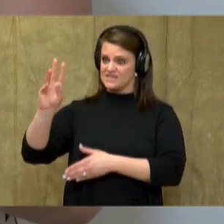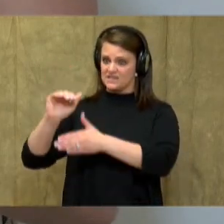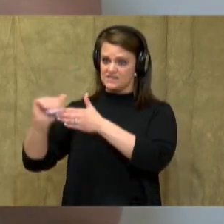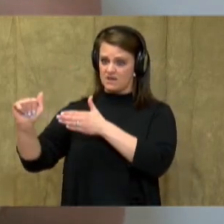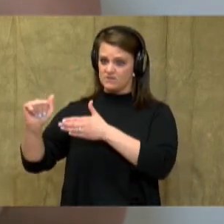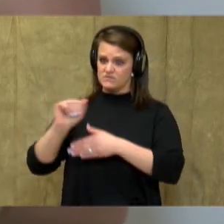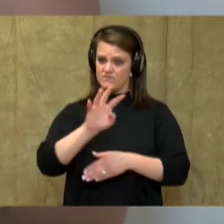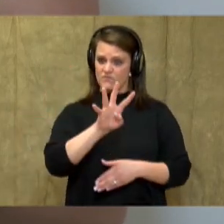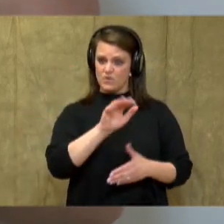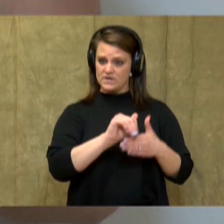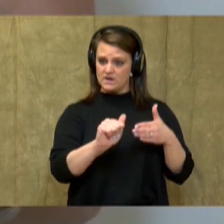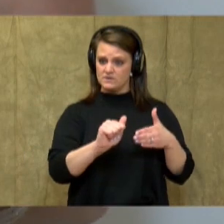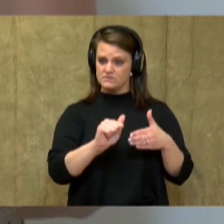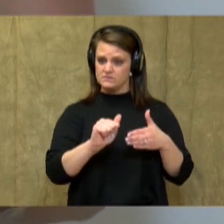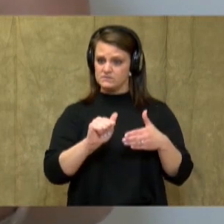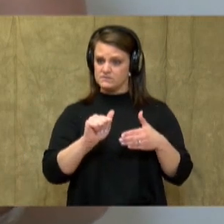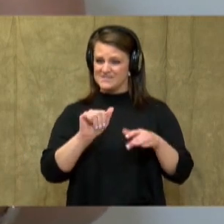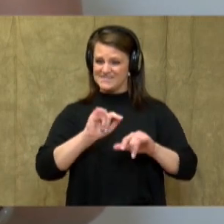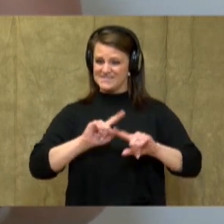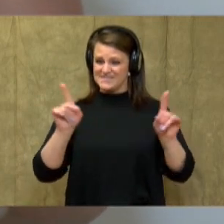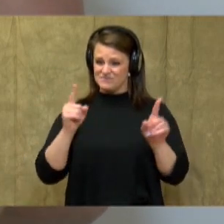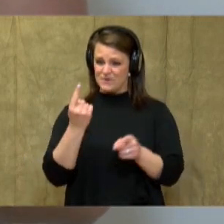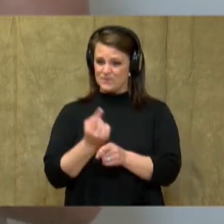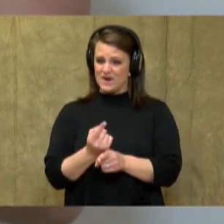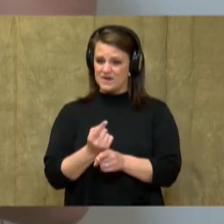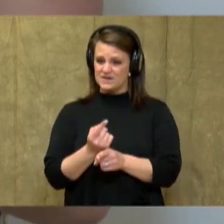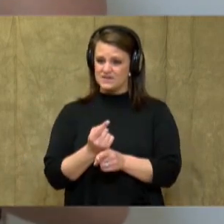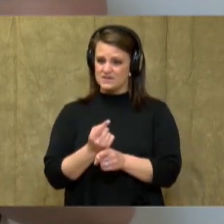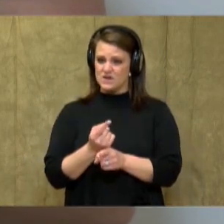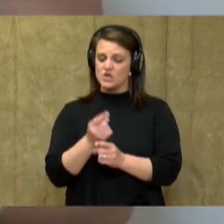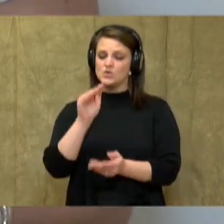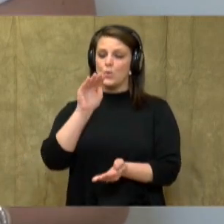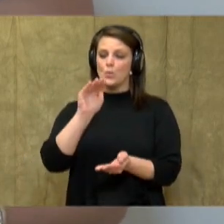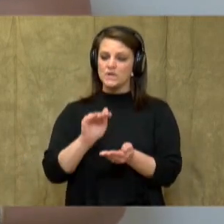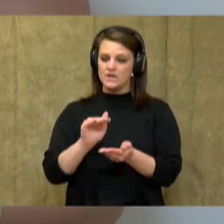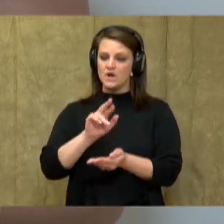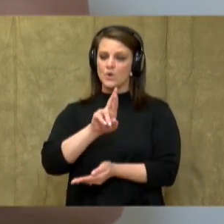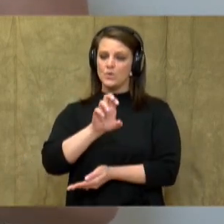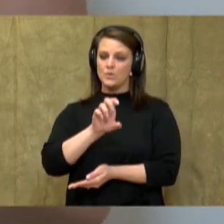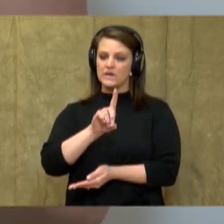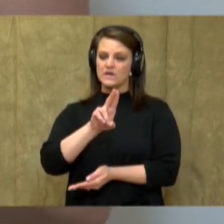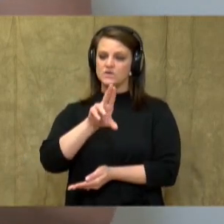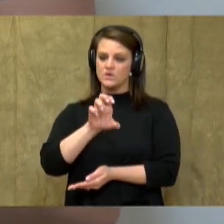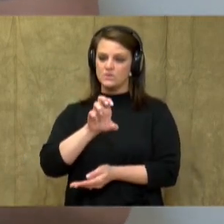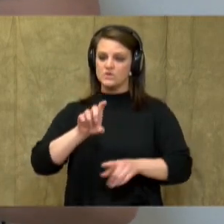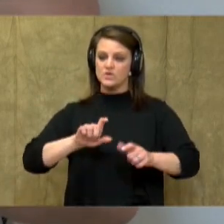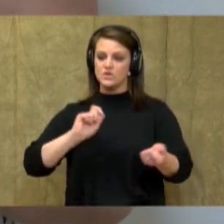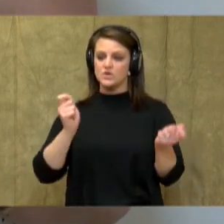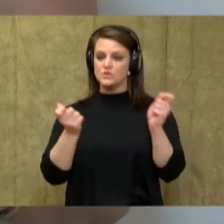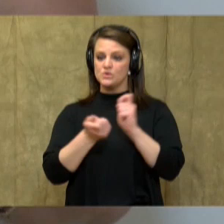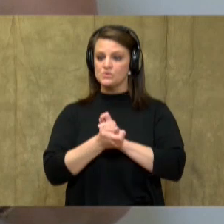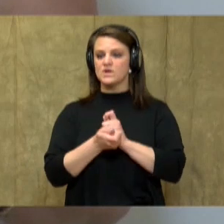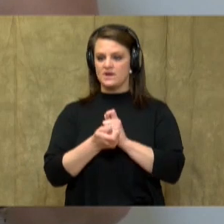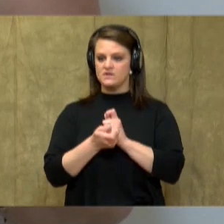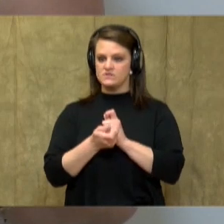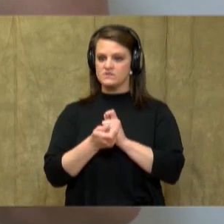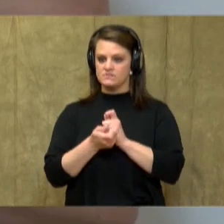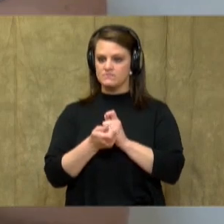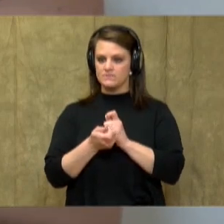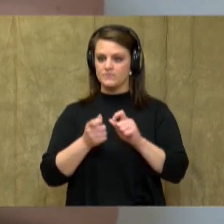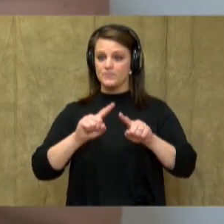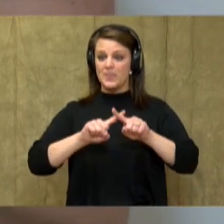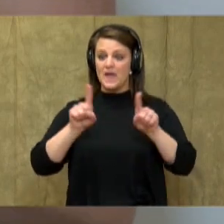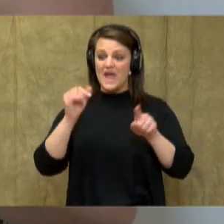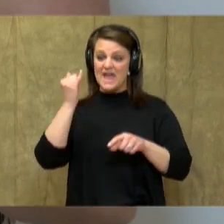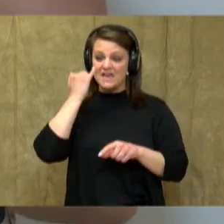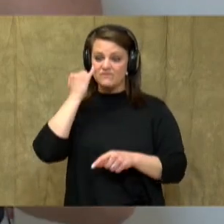$6 and $4 are very different. So if you reduce something, you change it completely. But